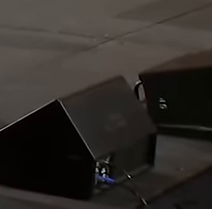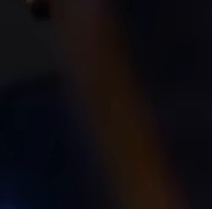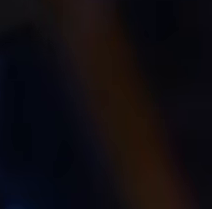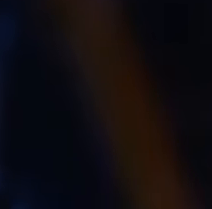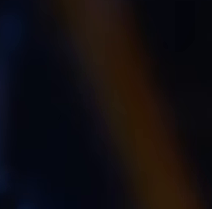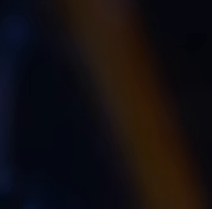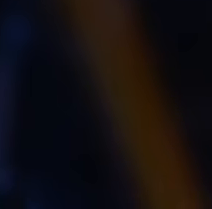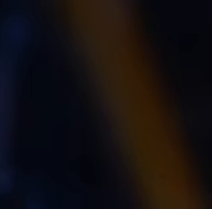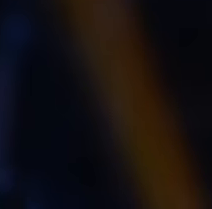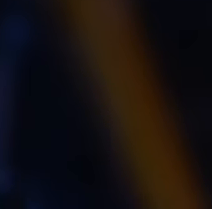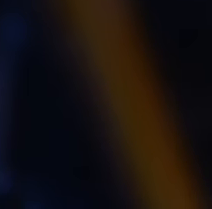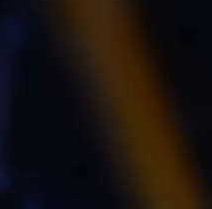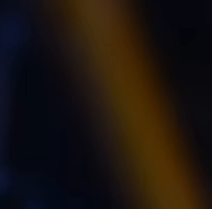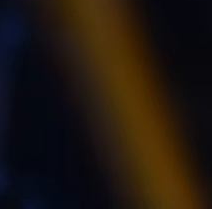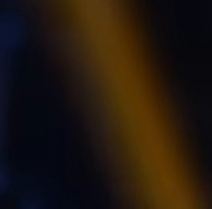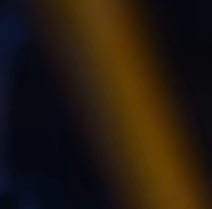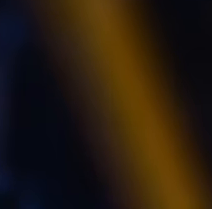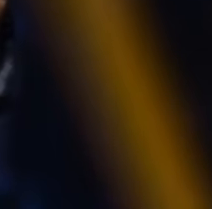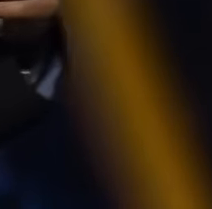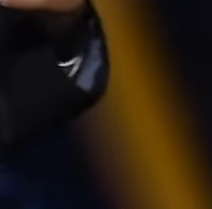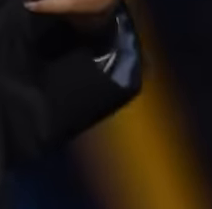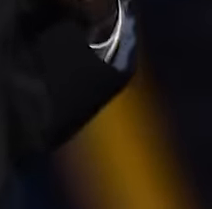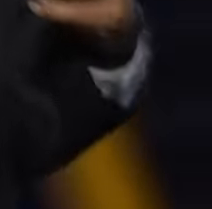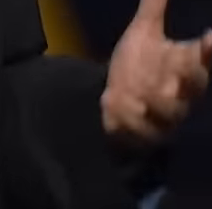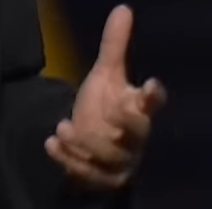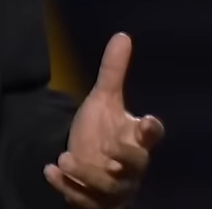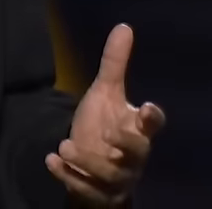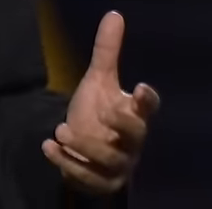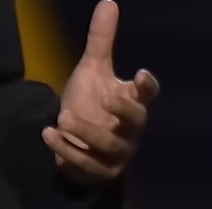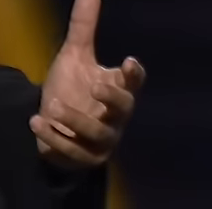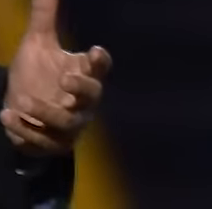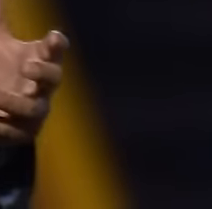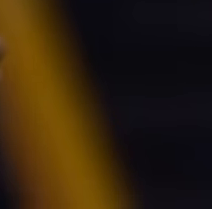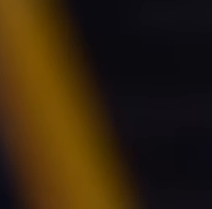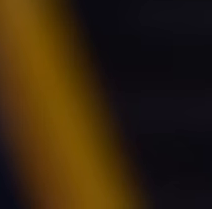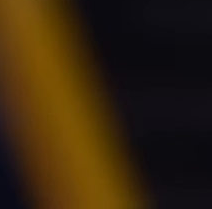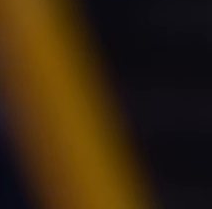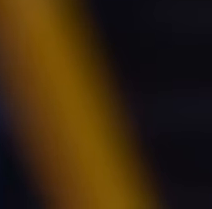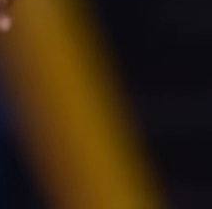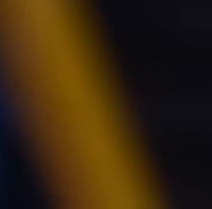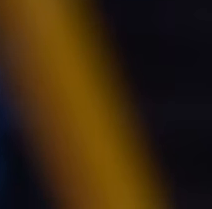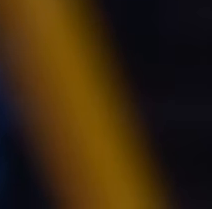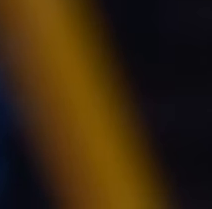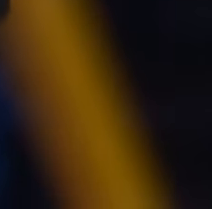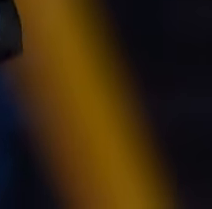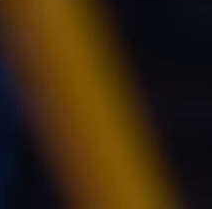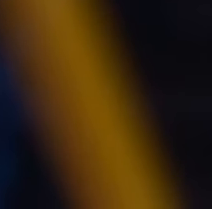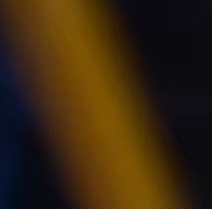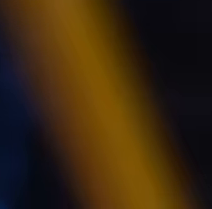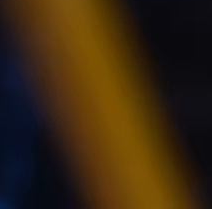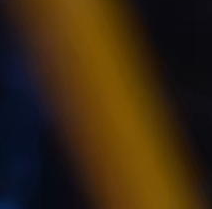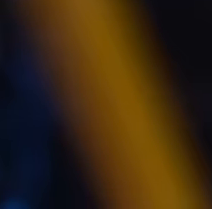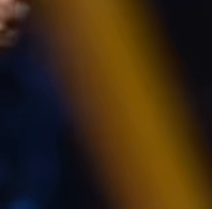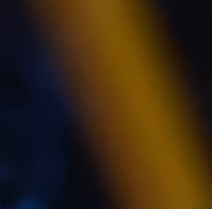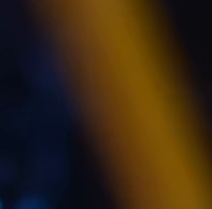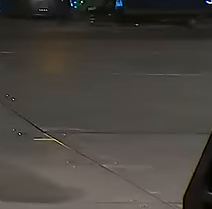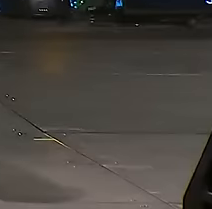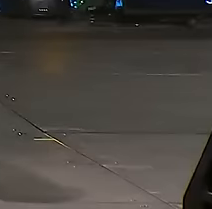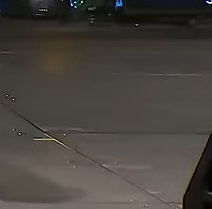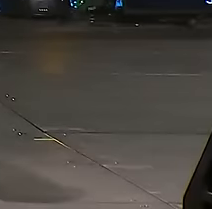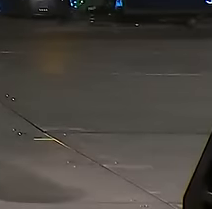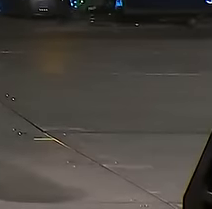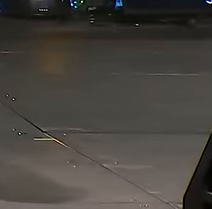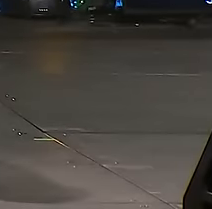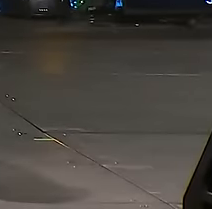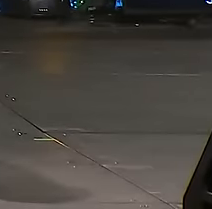ministries, but bringing us together as the people of God. Es tan impresionante, no nomás que Dios está uniendo, pero la manera que